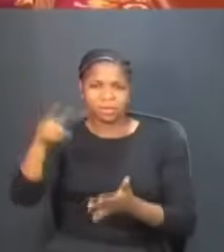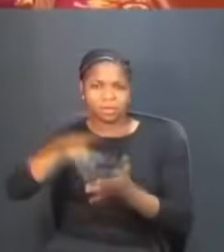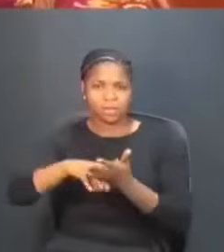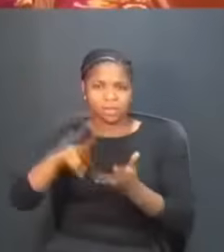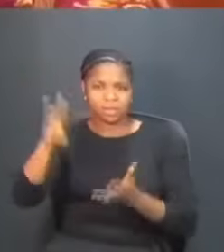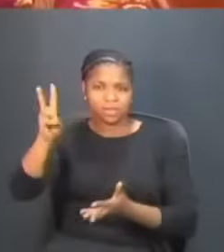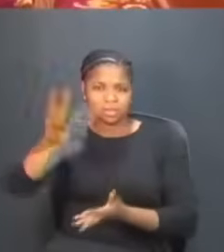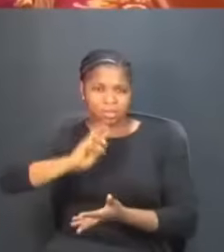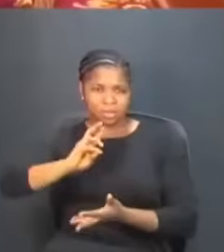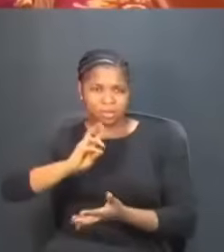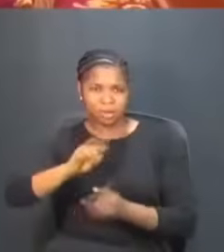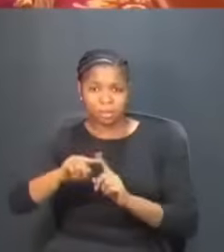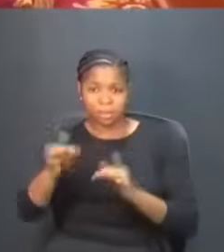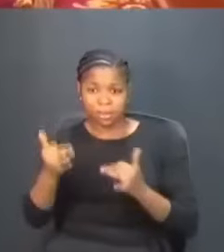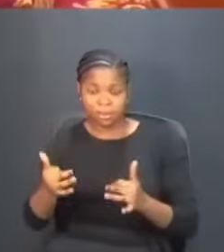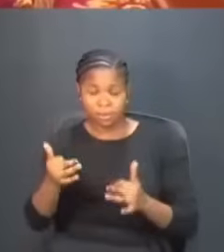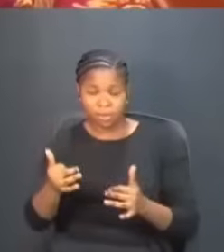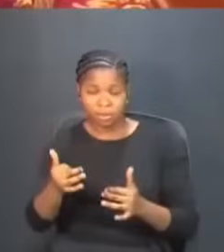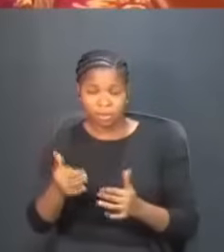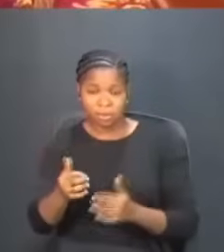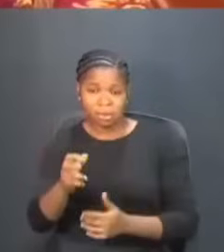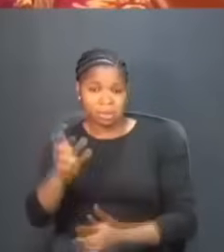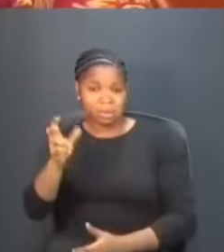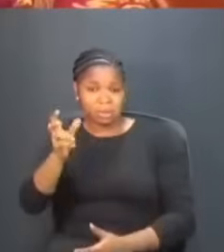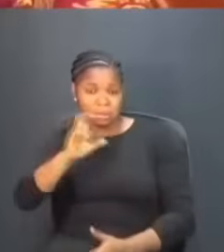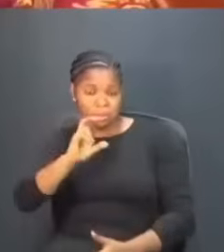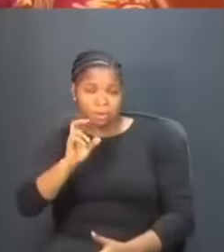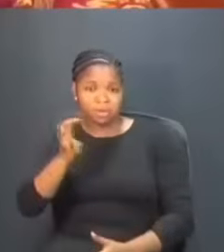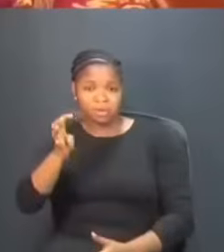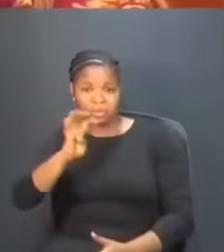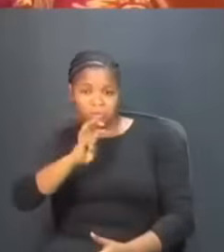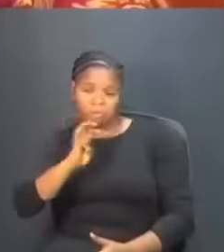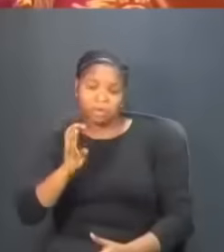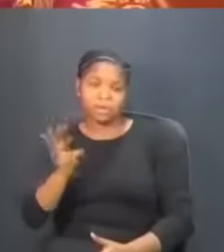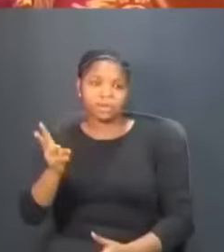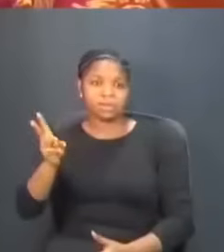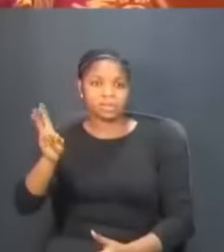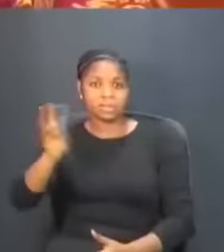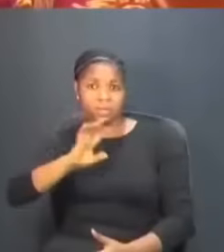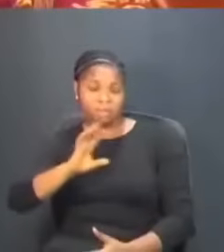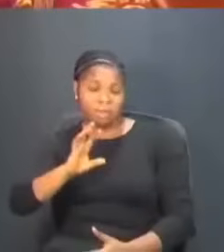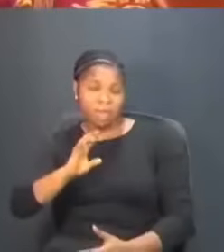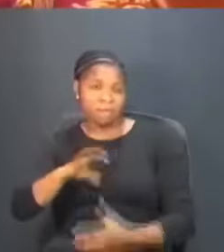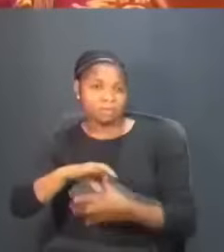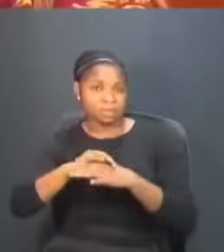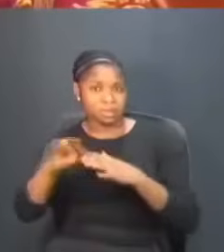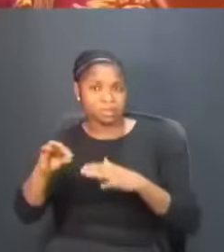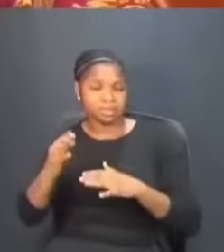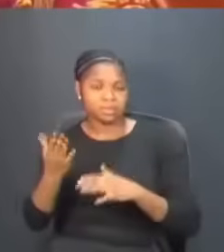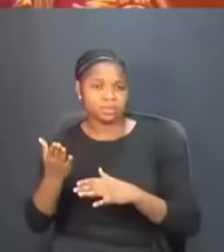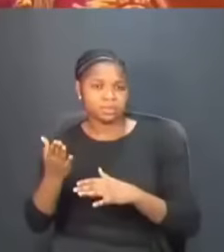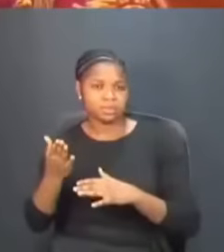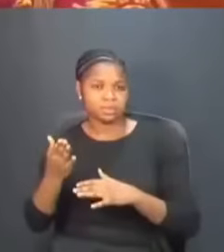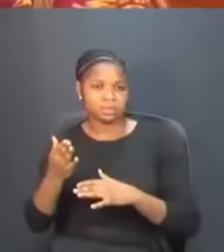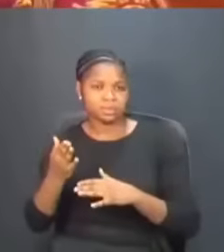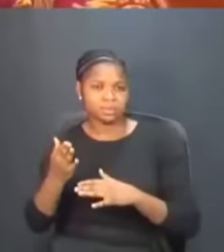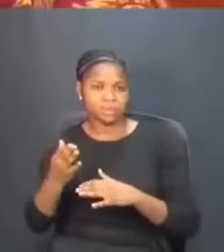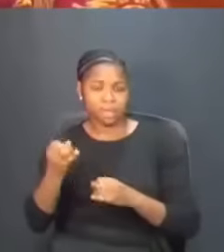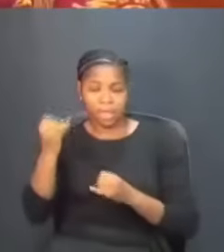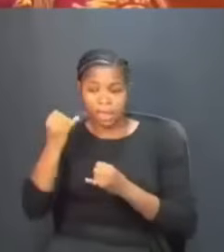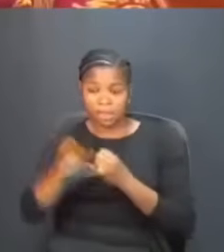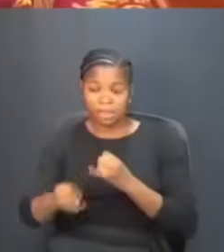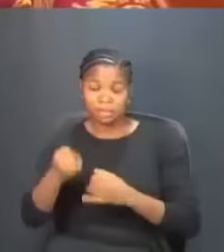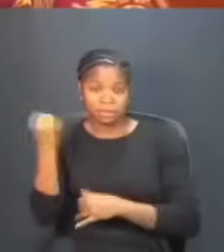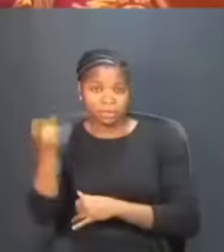400 in other areas. The honorable member mentioned Techima market. Just last week, we sent our team there to go and buy